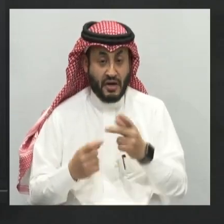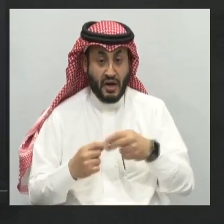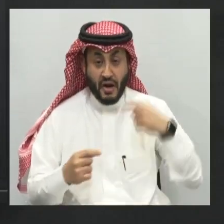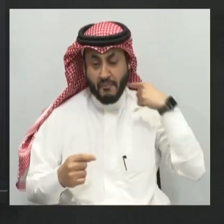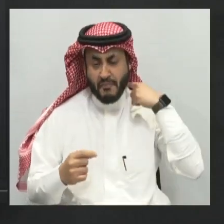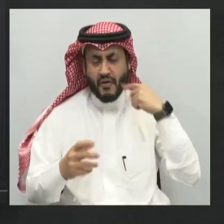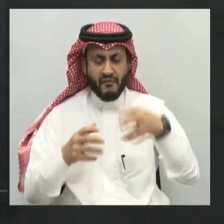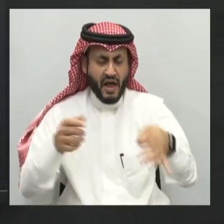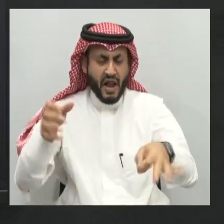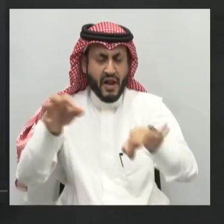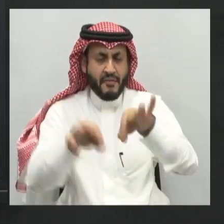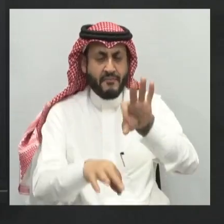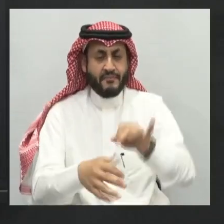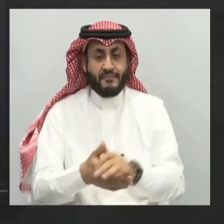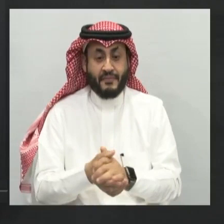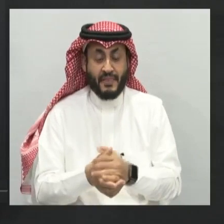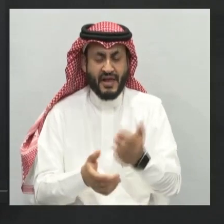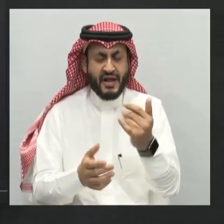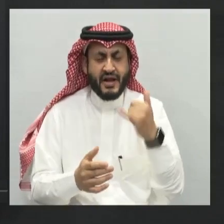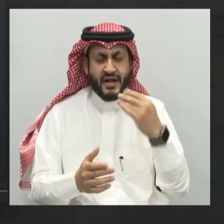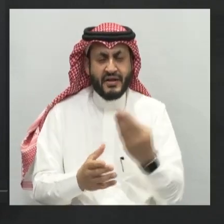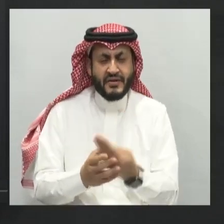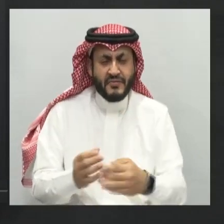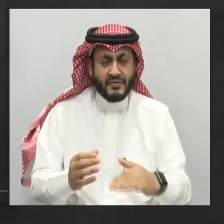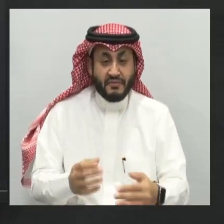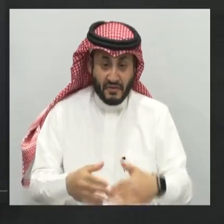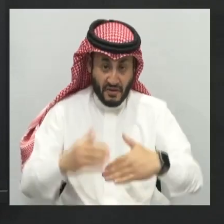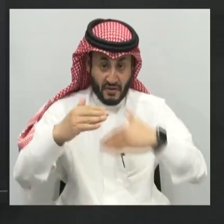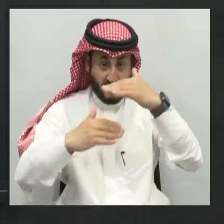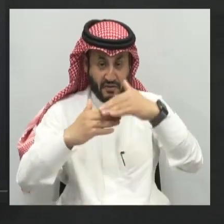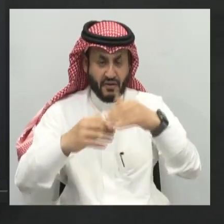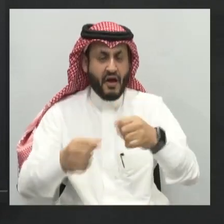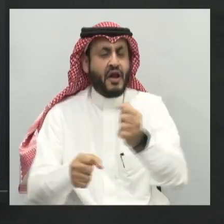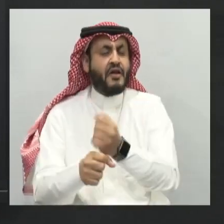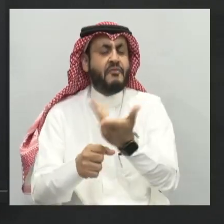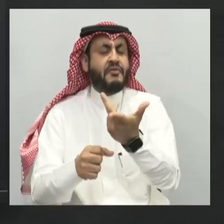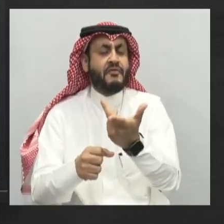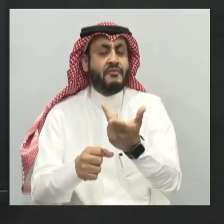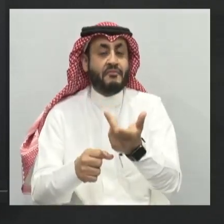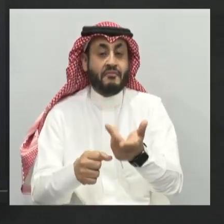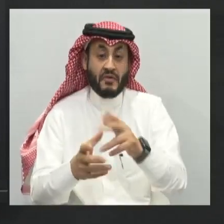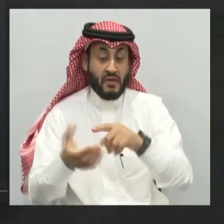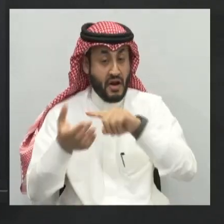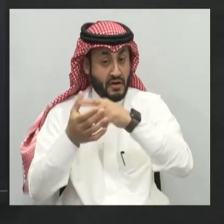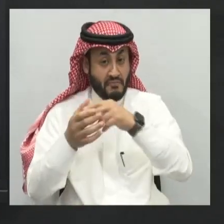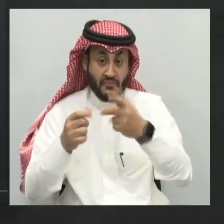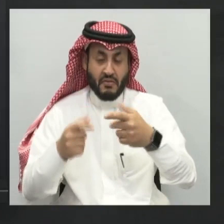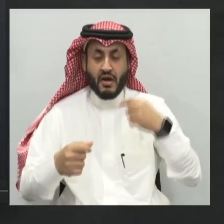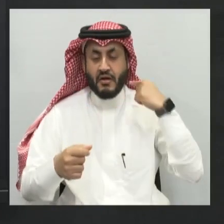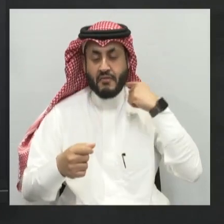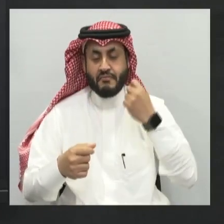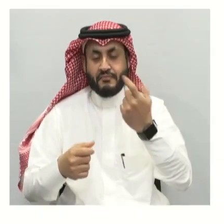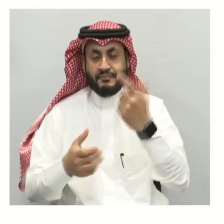maybe experimenting when he was a little boy. So when he grew up, what he did with his time made who he became when he grew